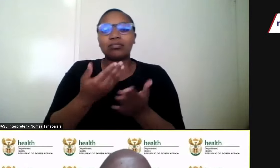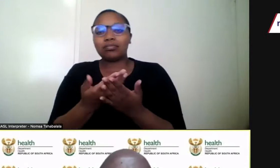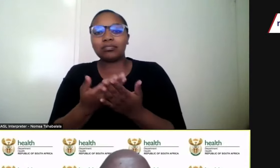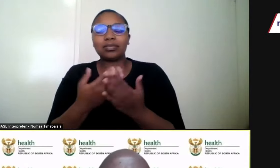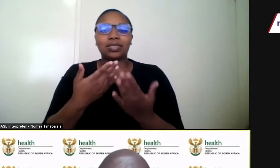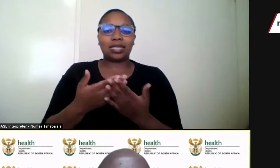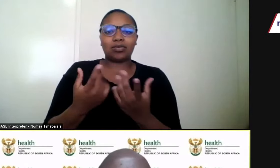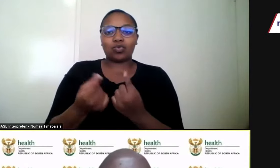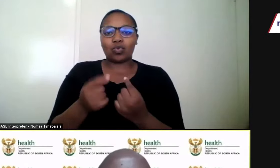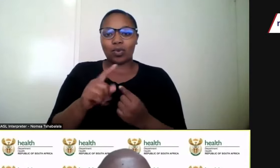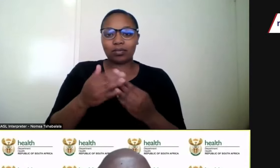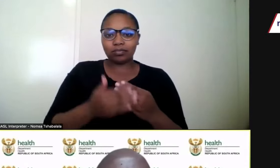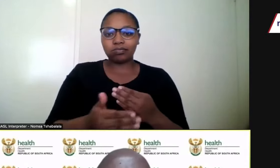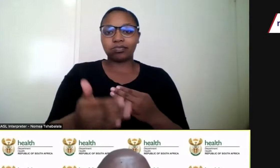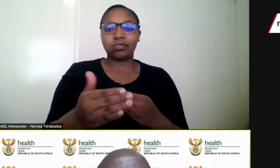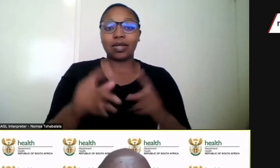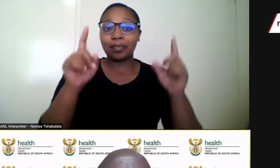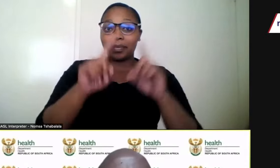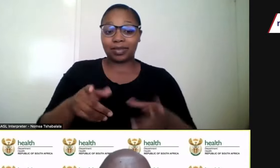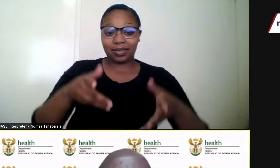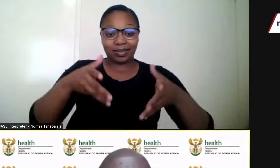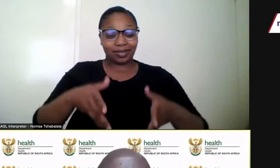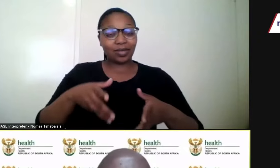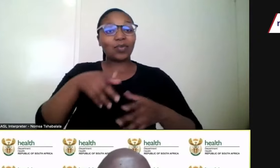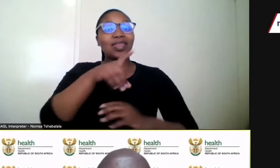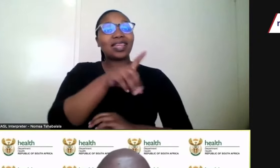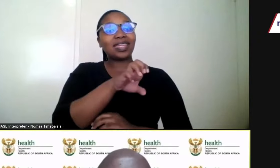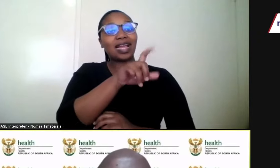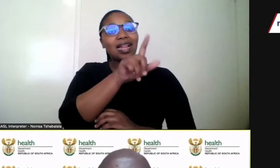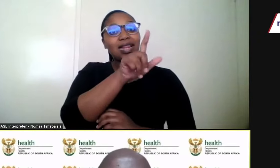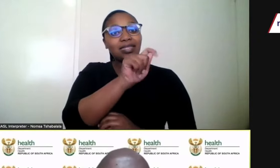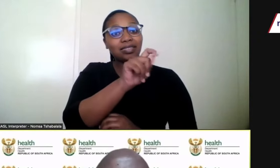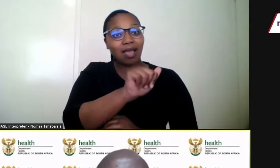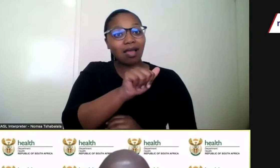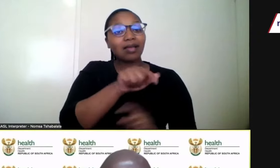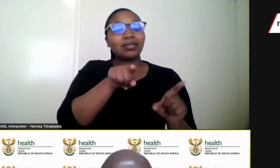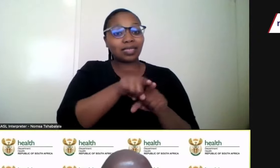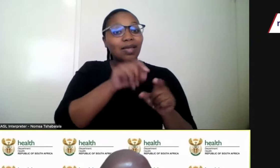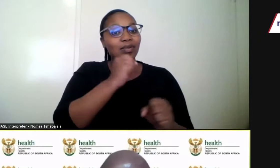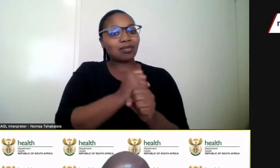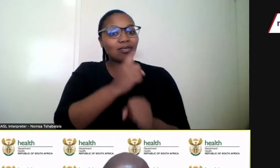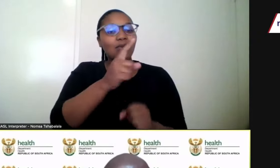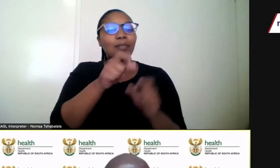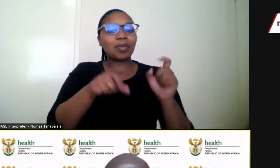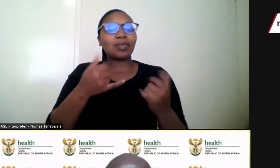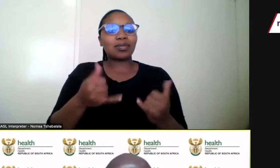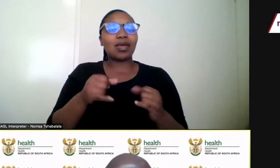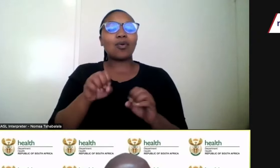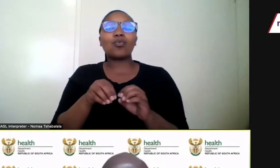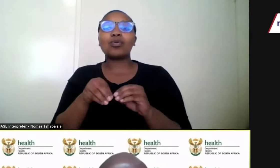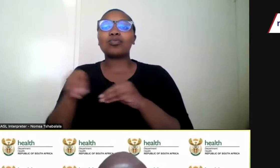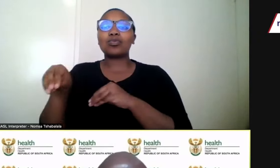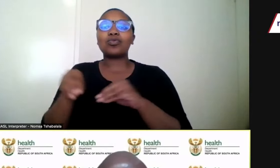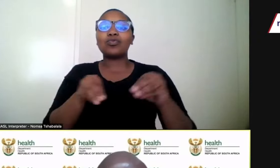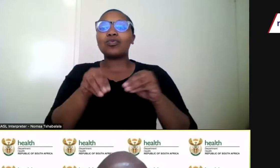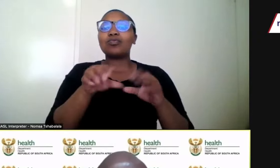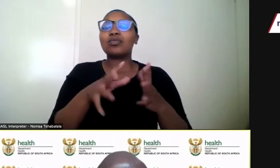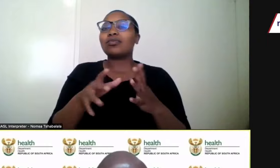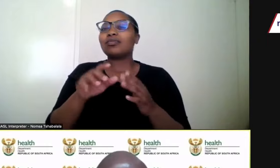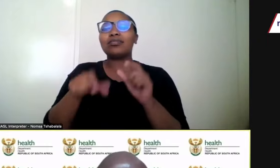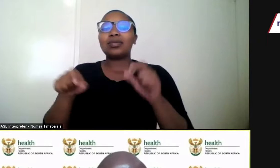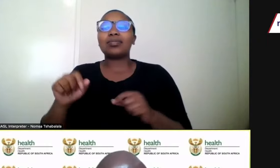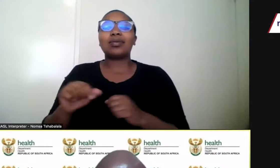rest assured as people start to move even more over the next few weeks, this will be all over. So we're going to have